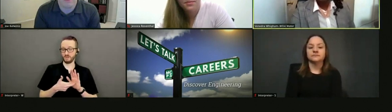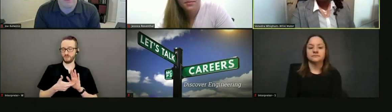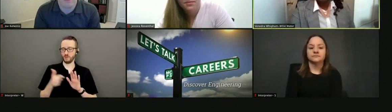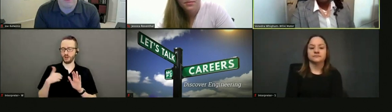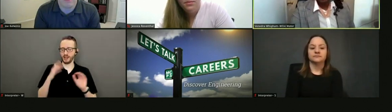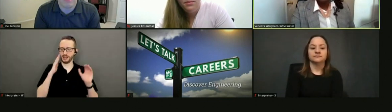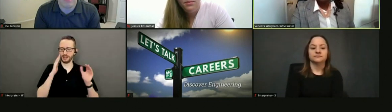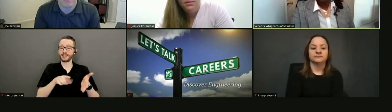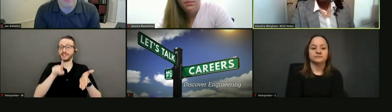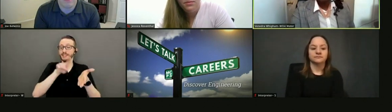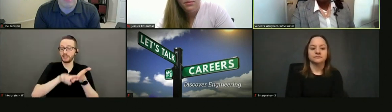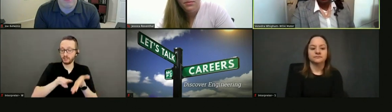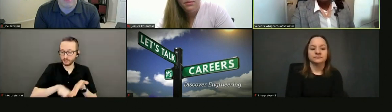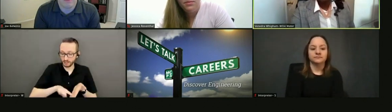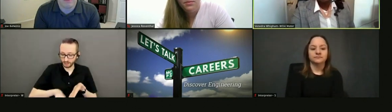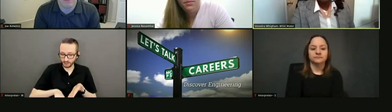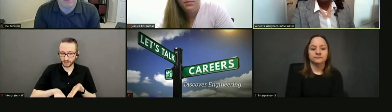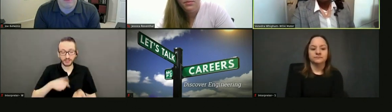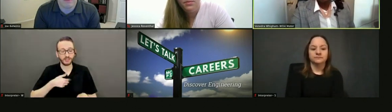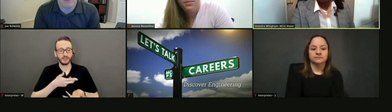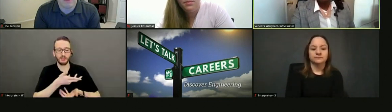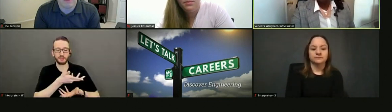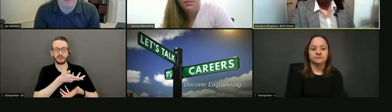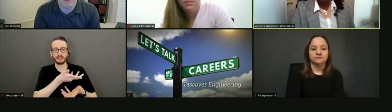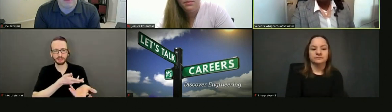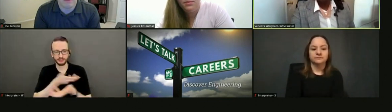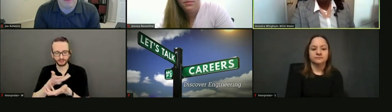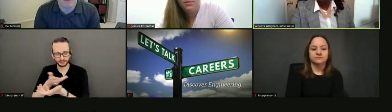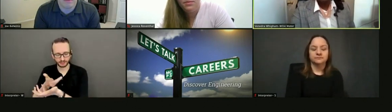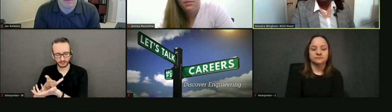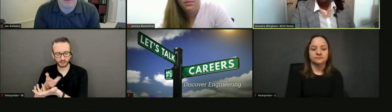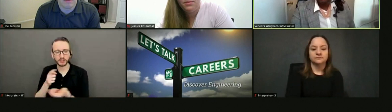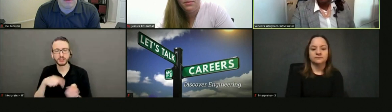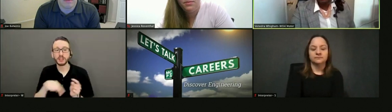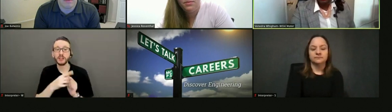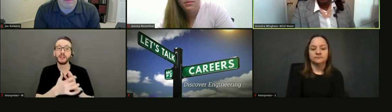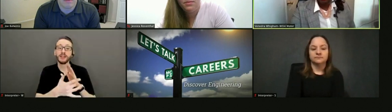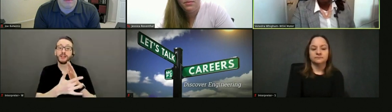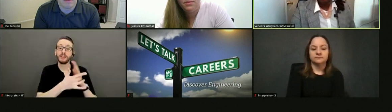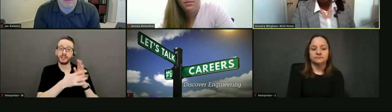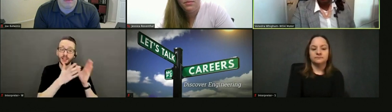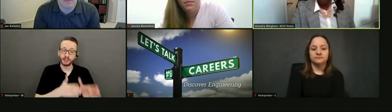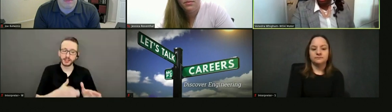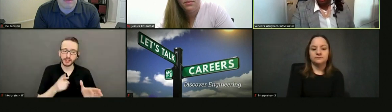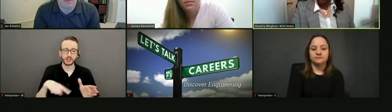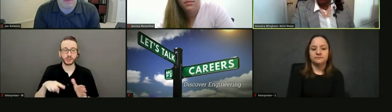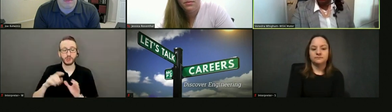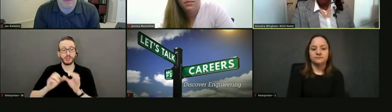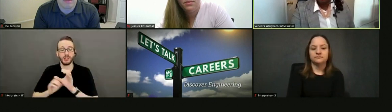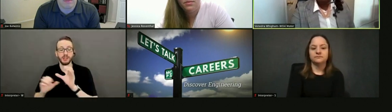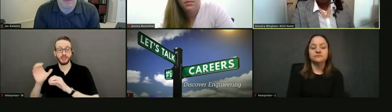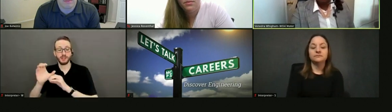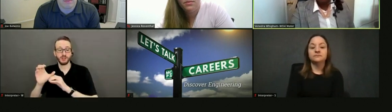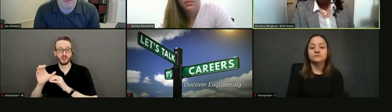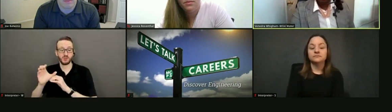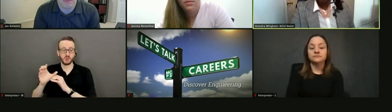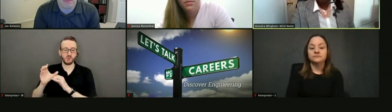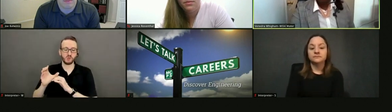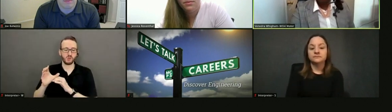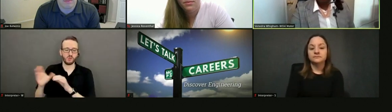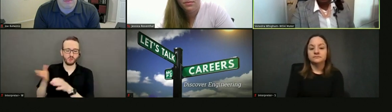investigative. So I interact with a lot of the technicians and a lot of the construction side,